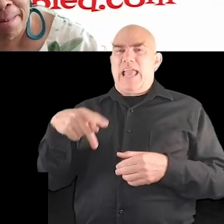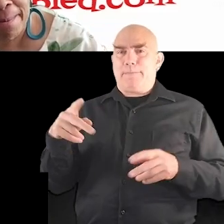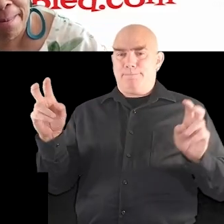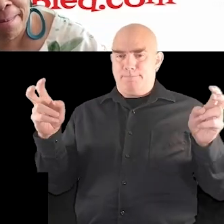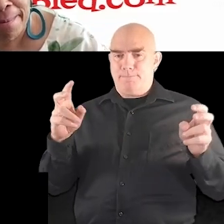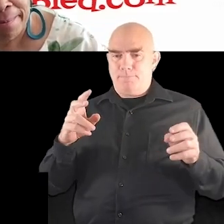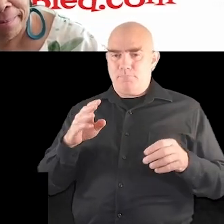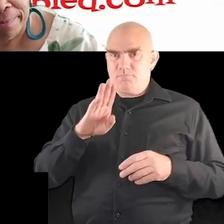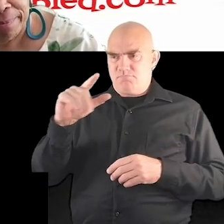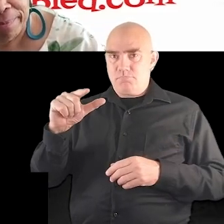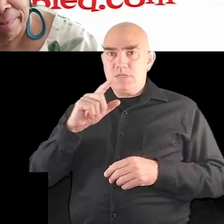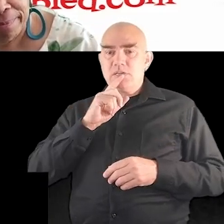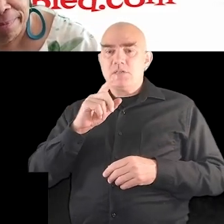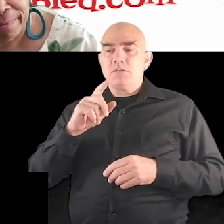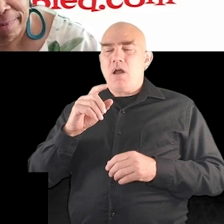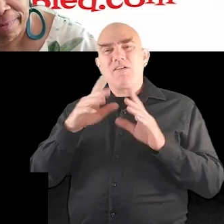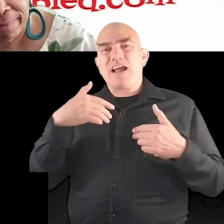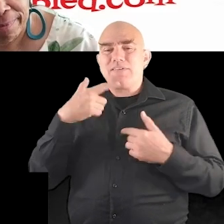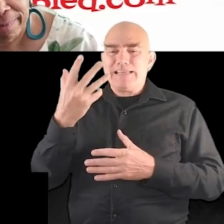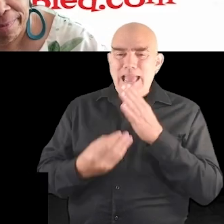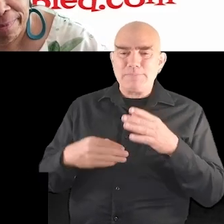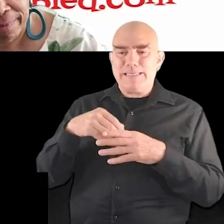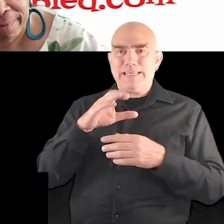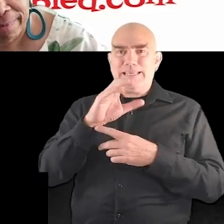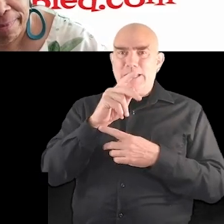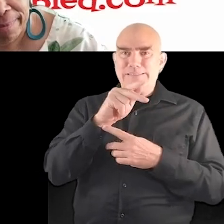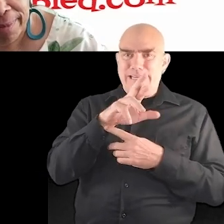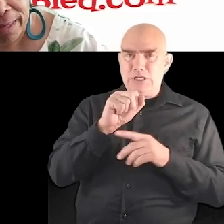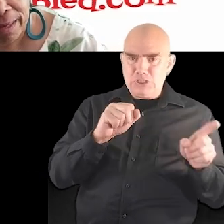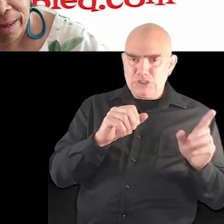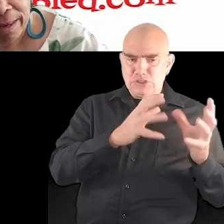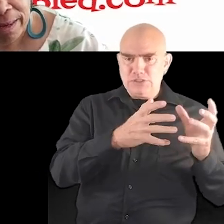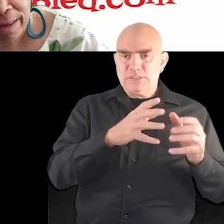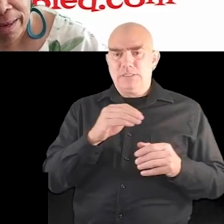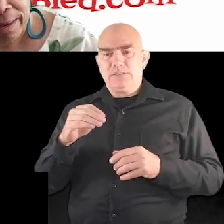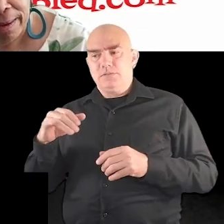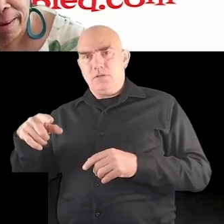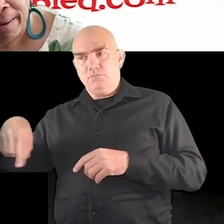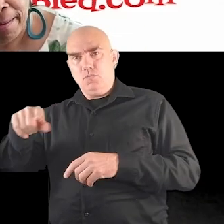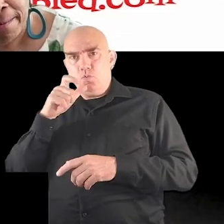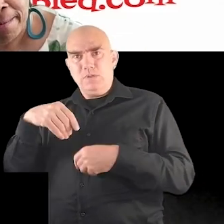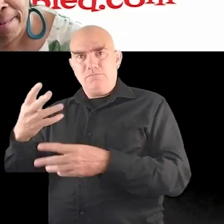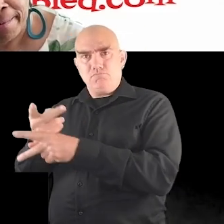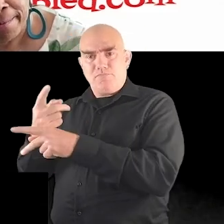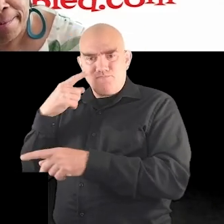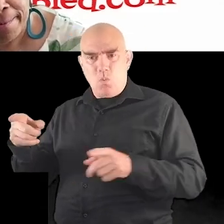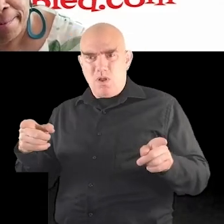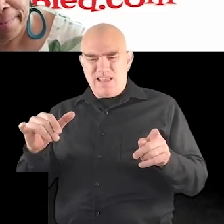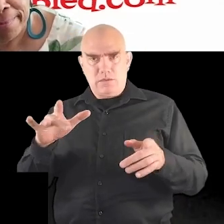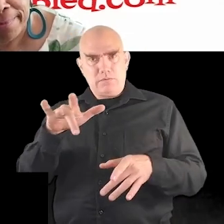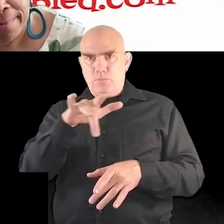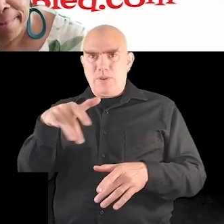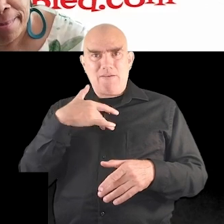So bridging the gap is just that there's obviously a gap in the caretakers and those that they provide the care